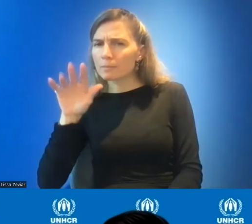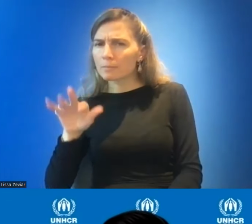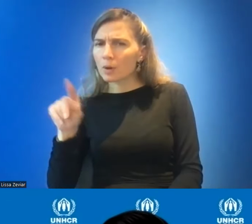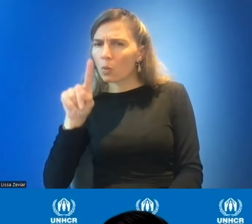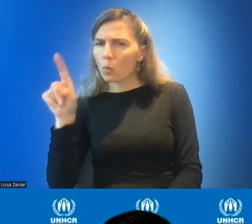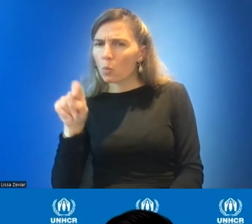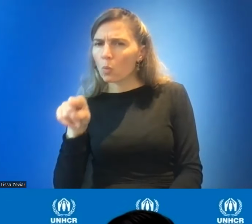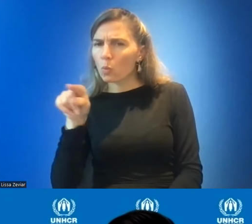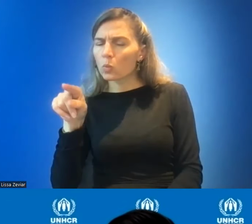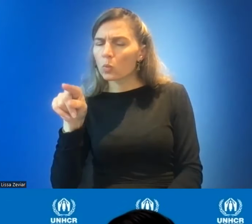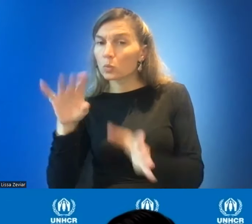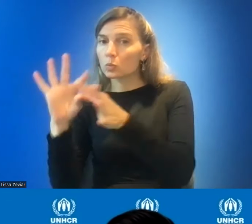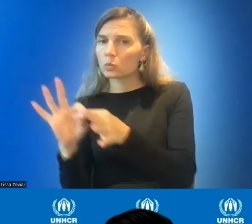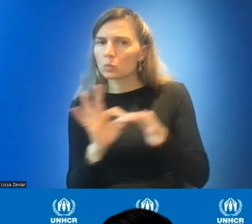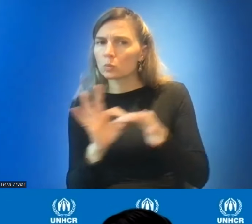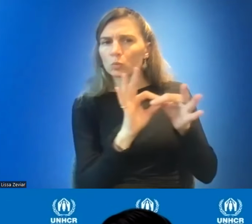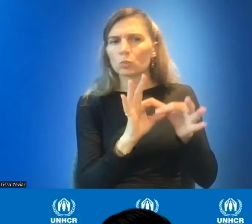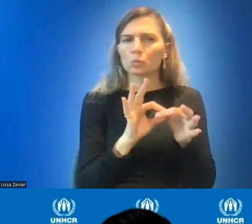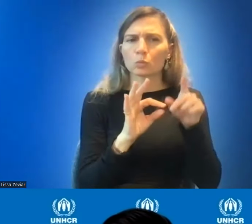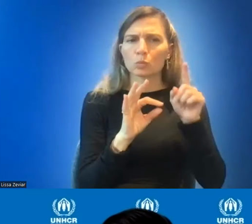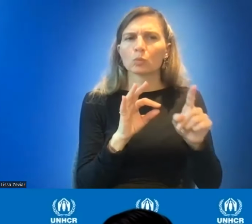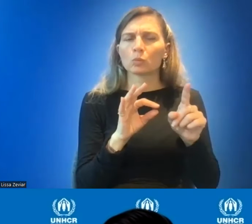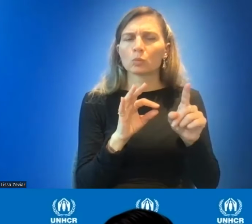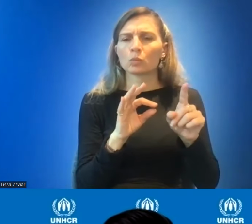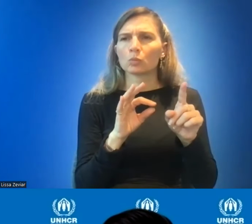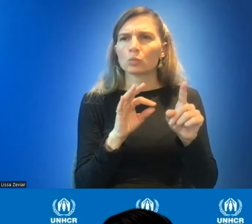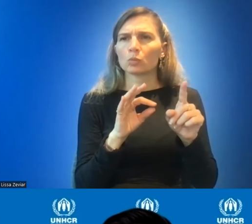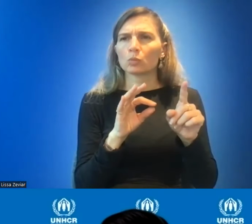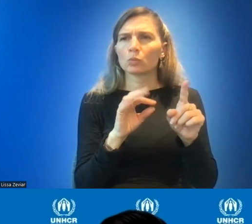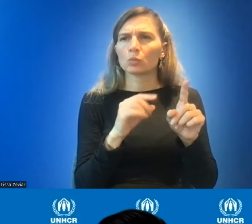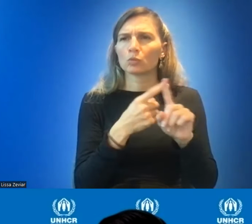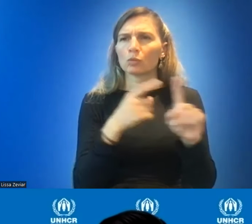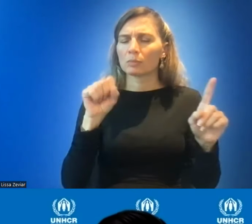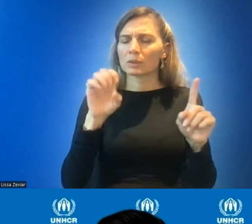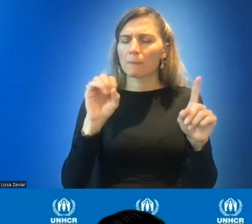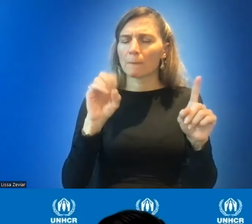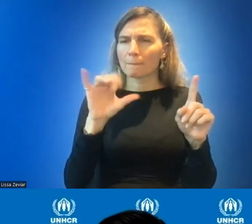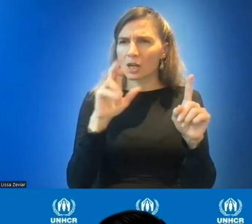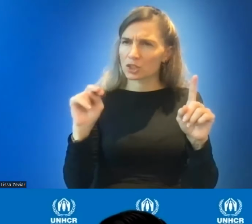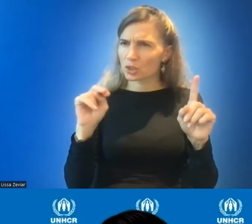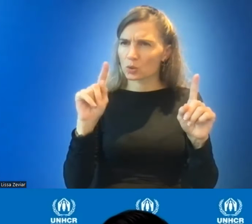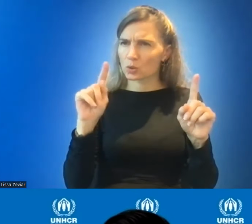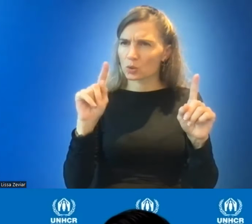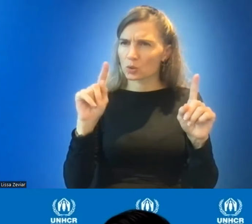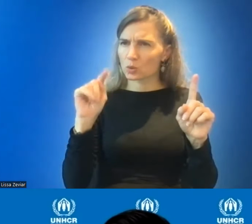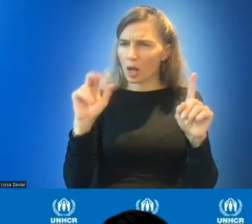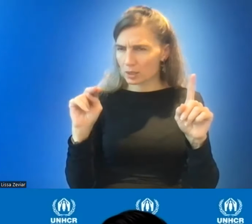related from Sylvester Katontoka, and it's as well having an